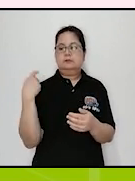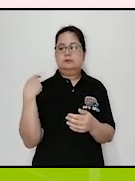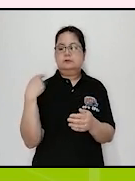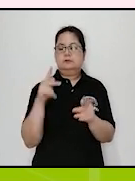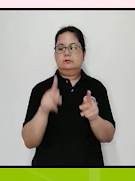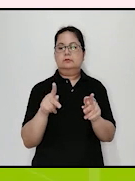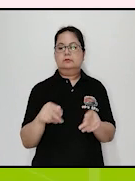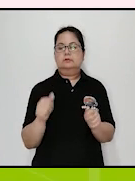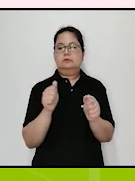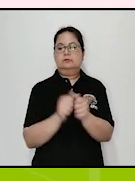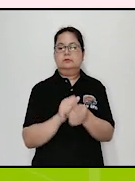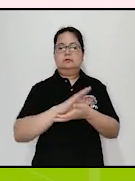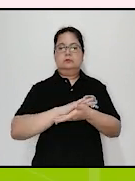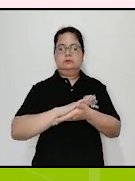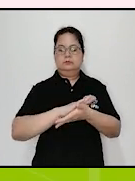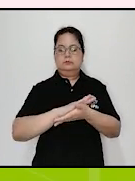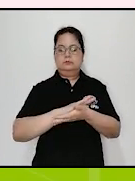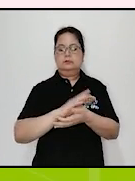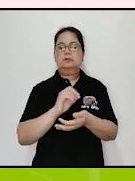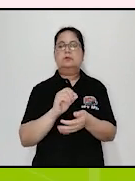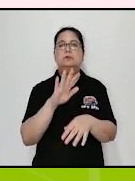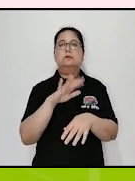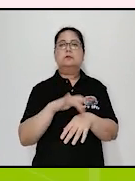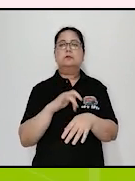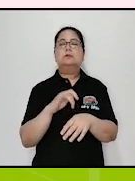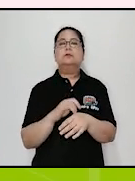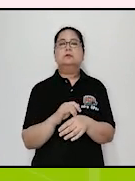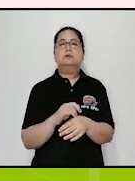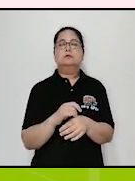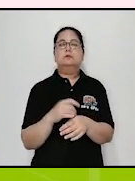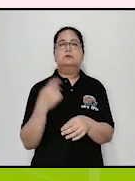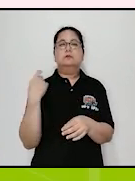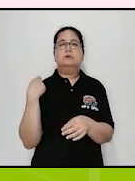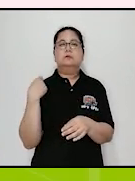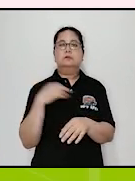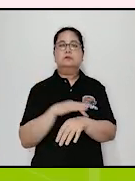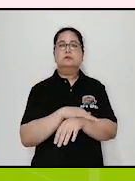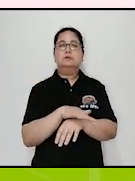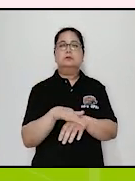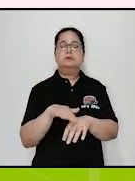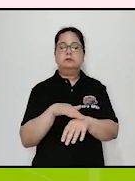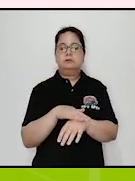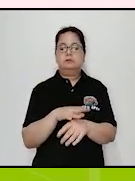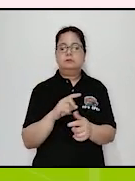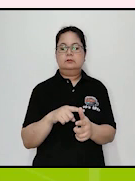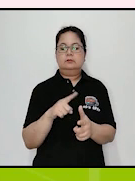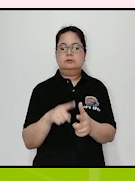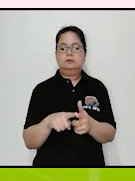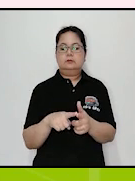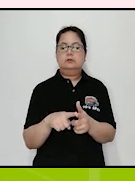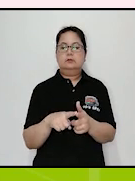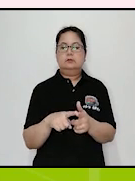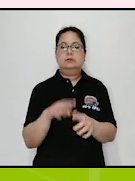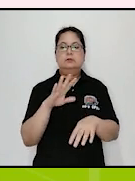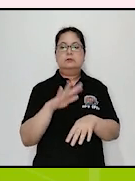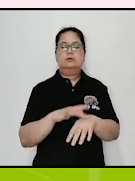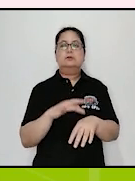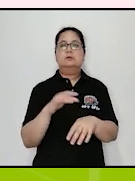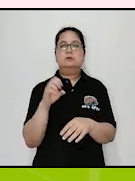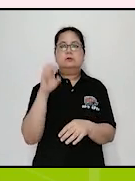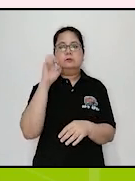COVID-19 or if you touch a contaminated surface and then you touch your